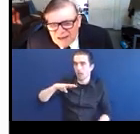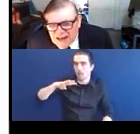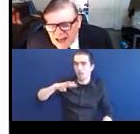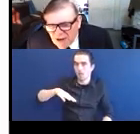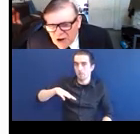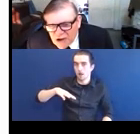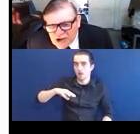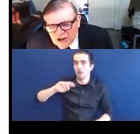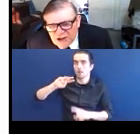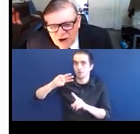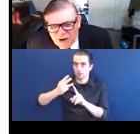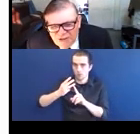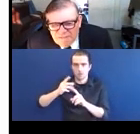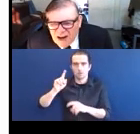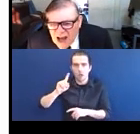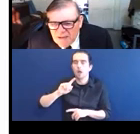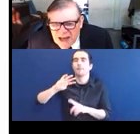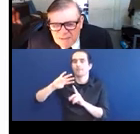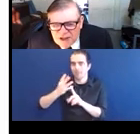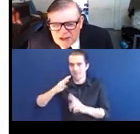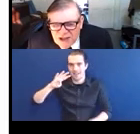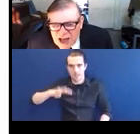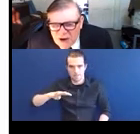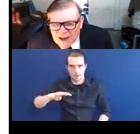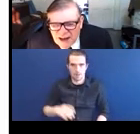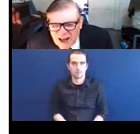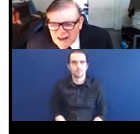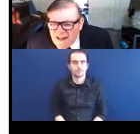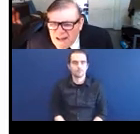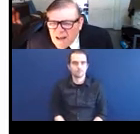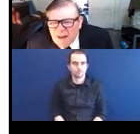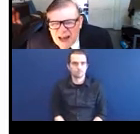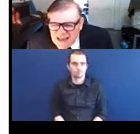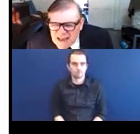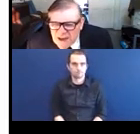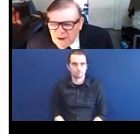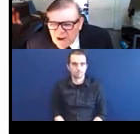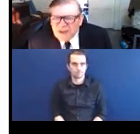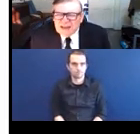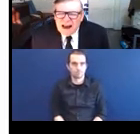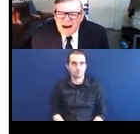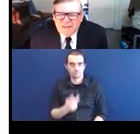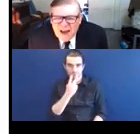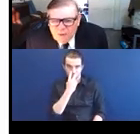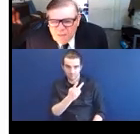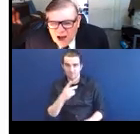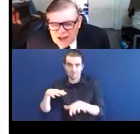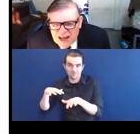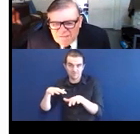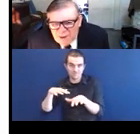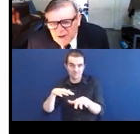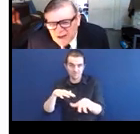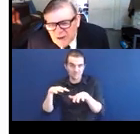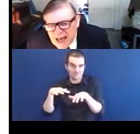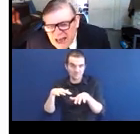And we now have a long shot of them climbing up a slow incline. About 80 people on this caravan or march. Now